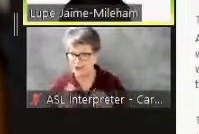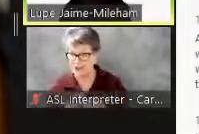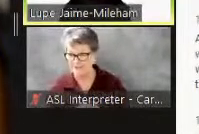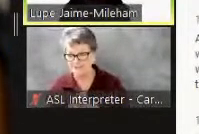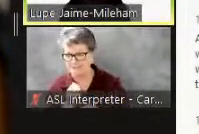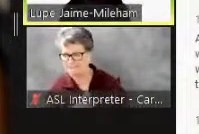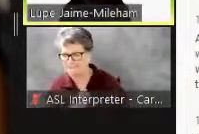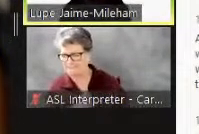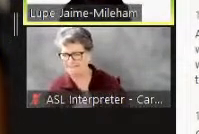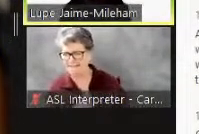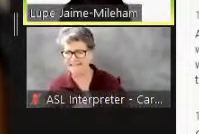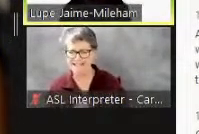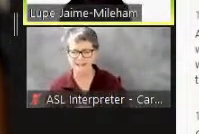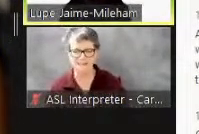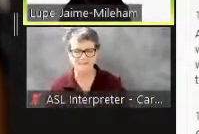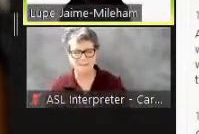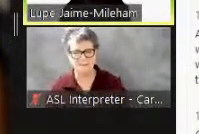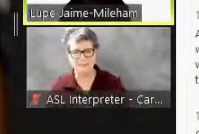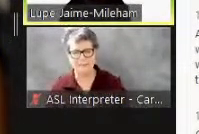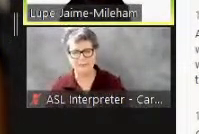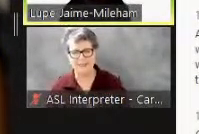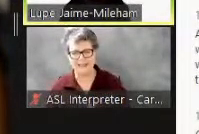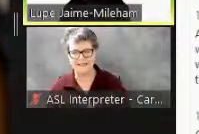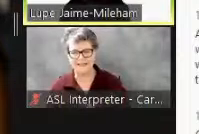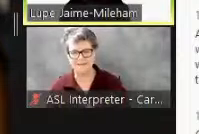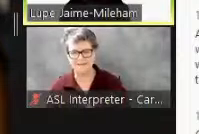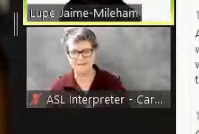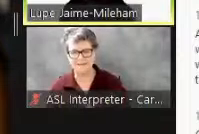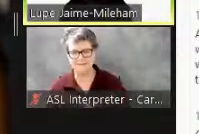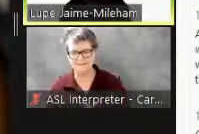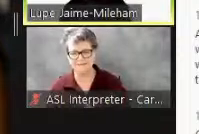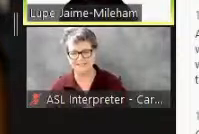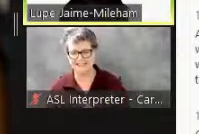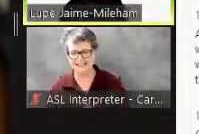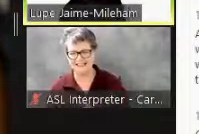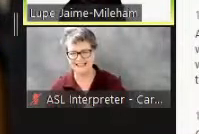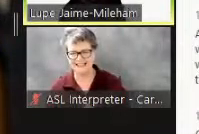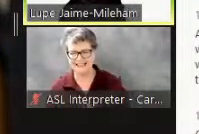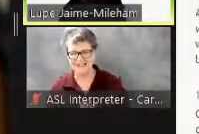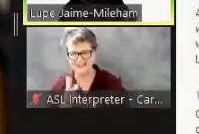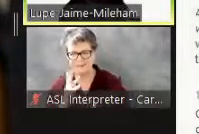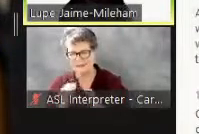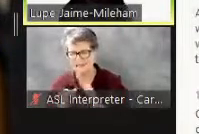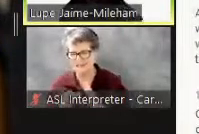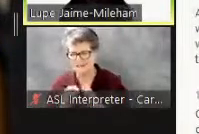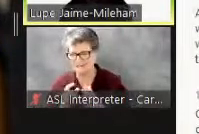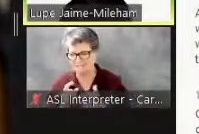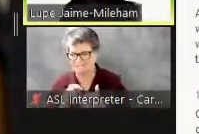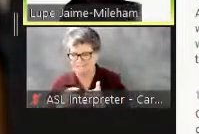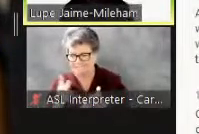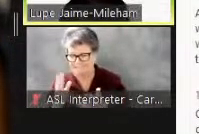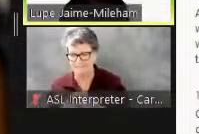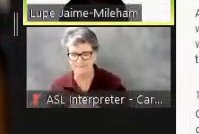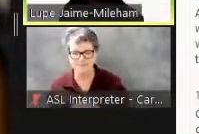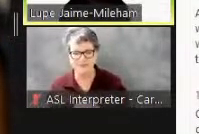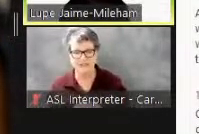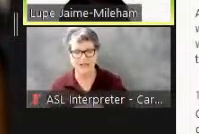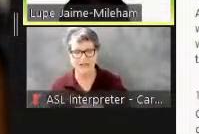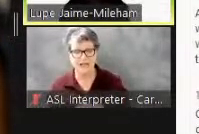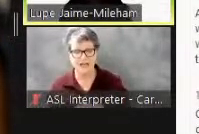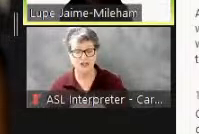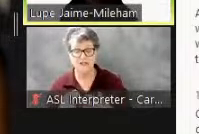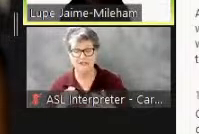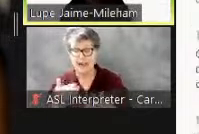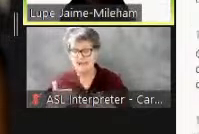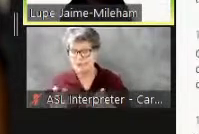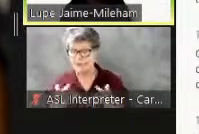I try to play with my camera, but definitely want to just call that out too. So just some upcoming